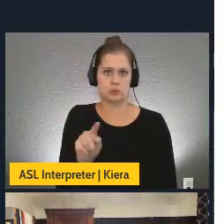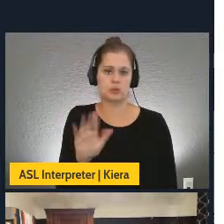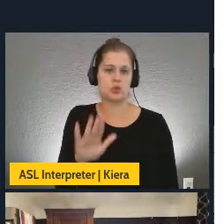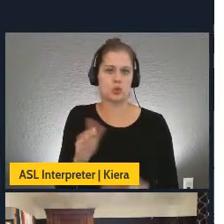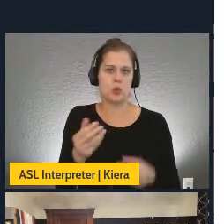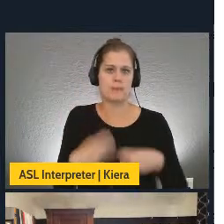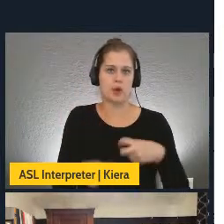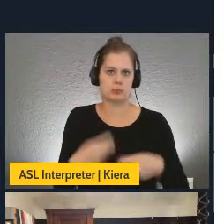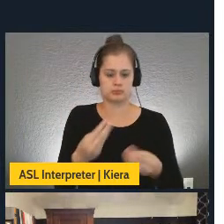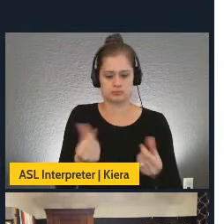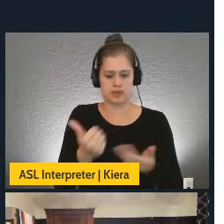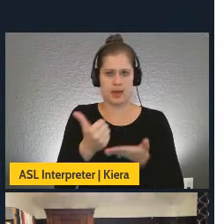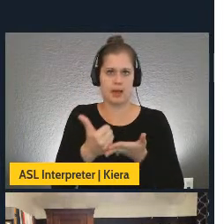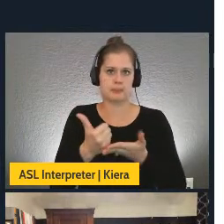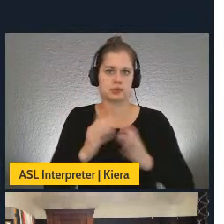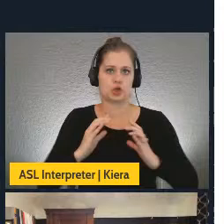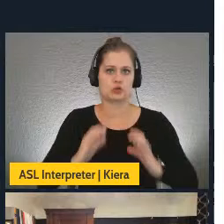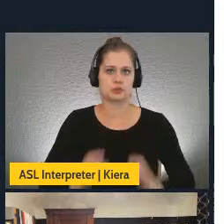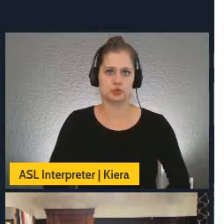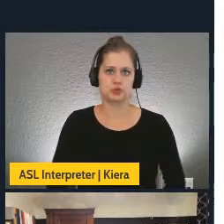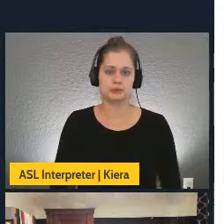customers.